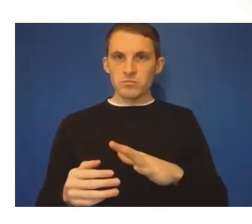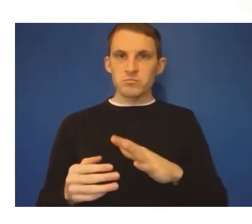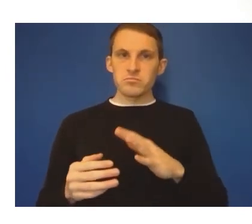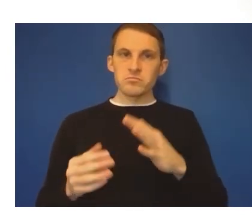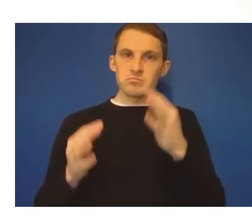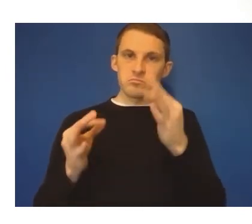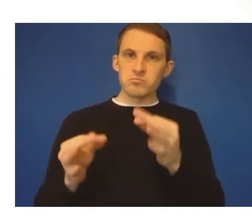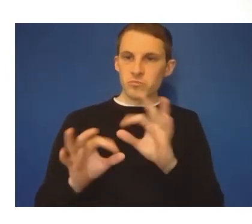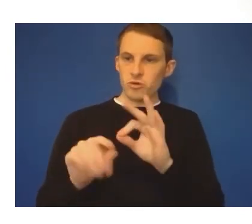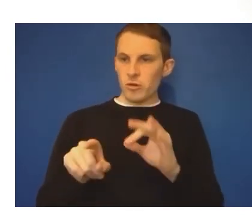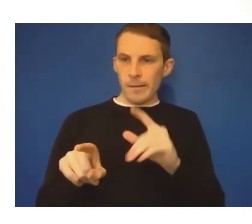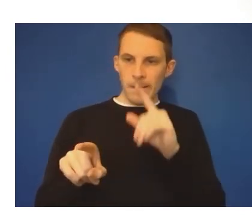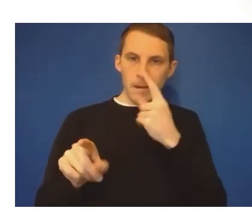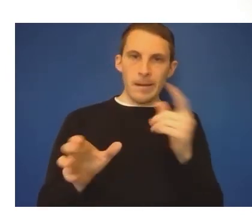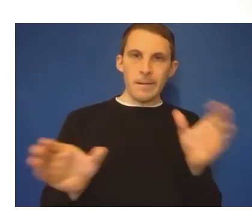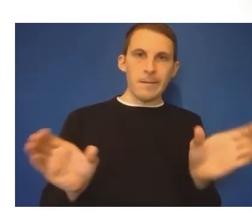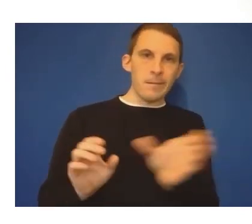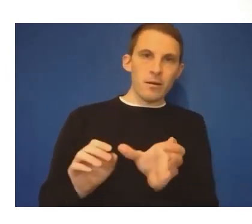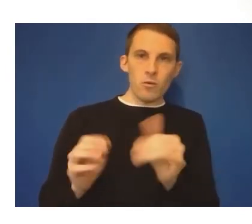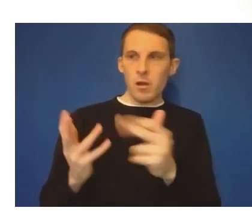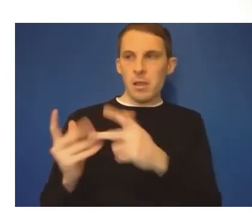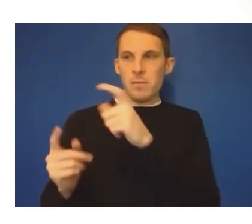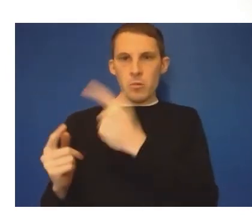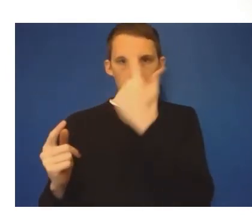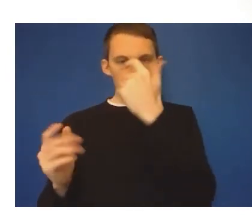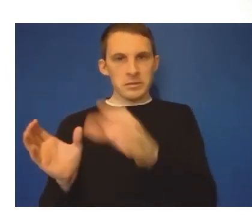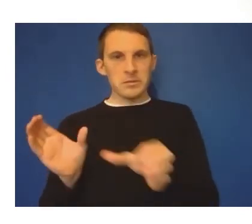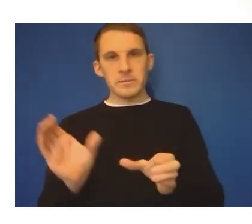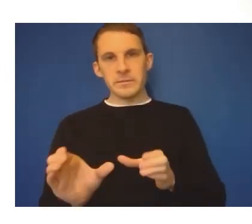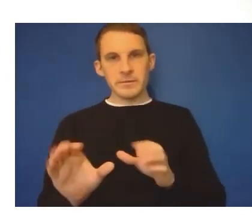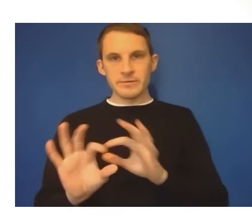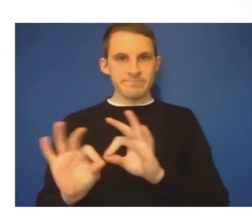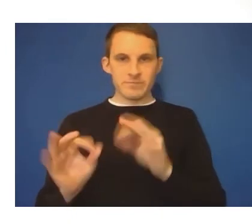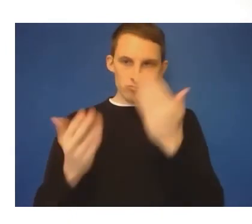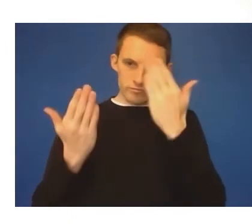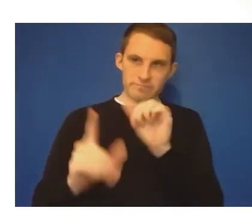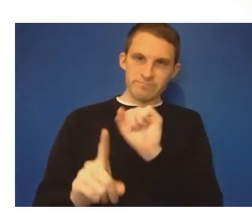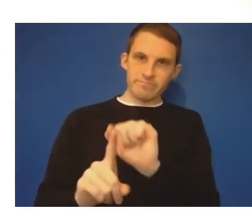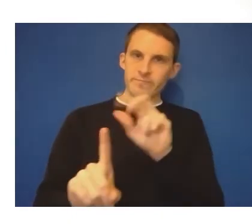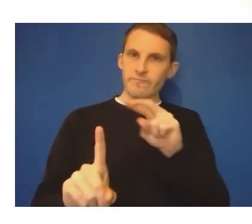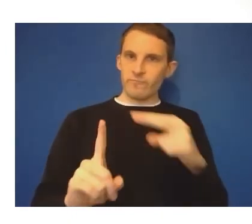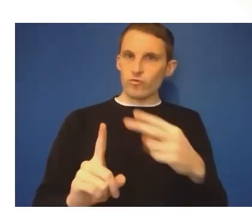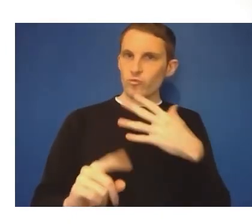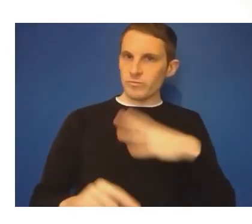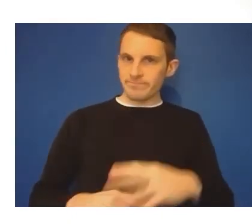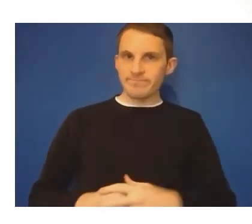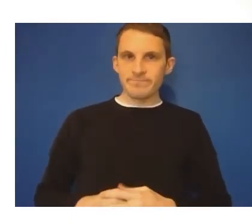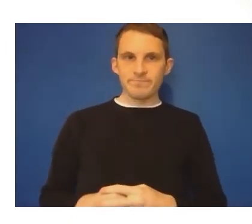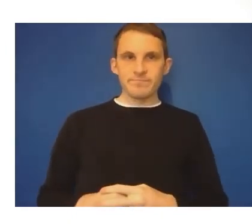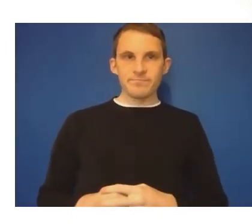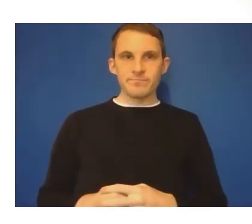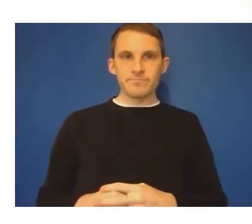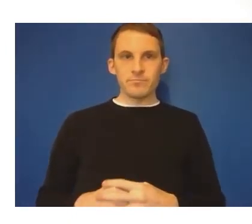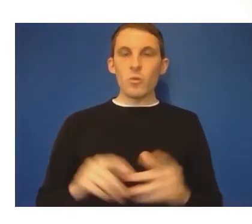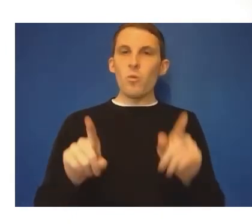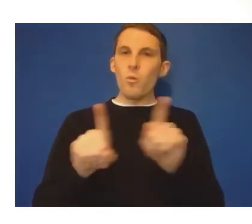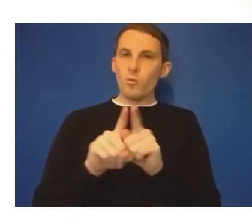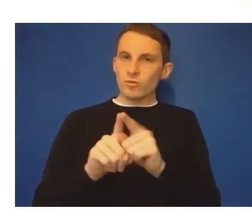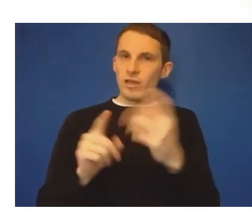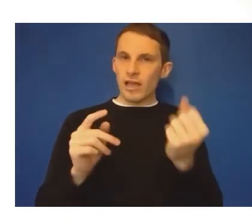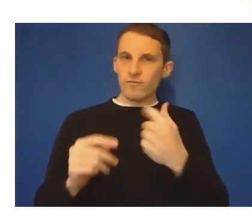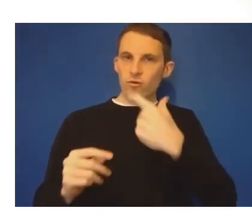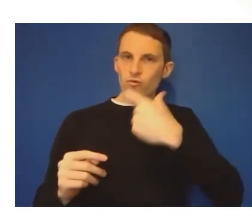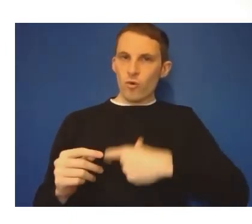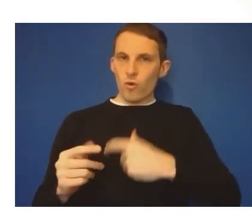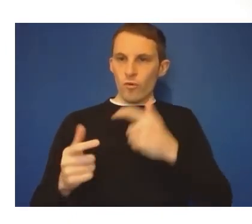views of someone else. And in the longer report, we go into more detail about the role of guardians and other formal